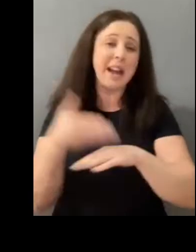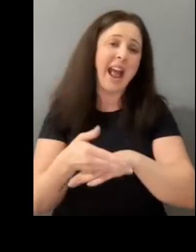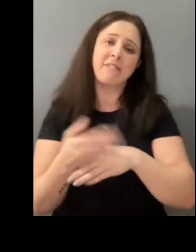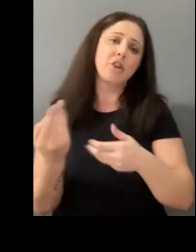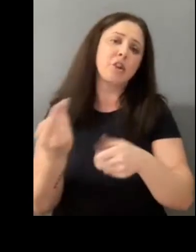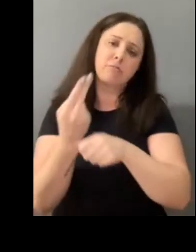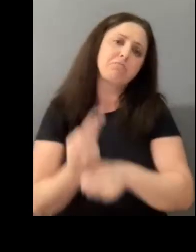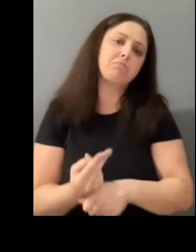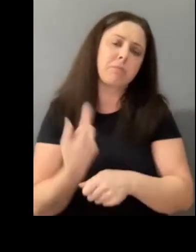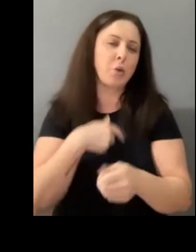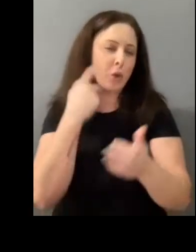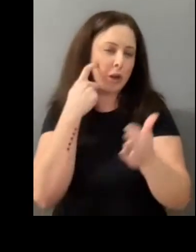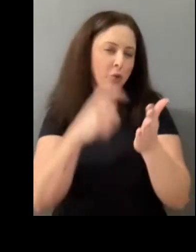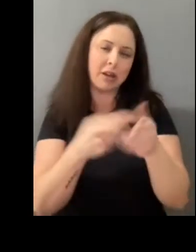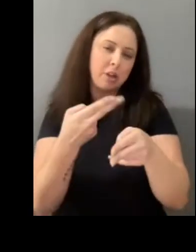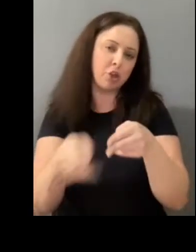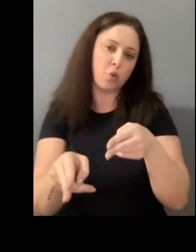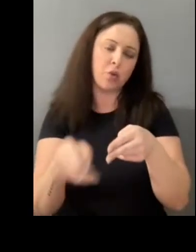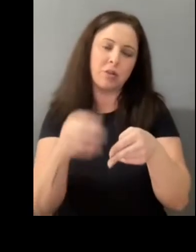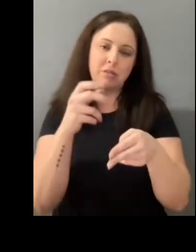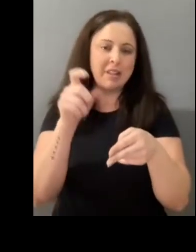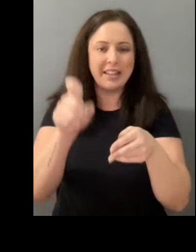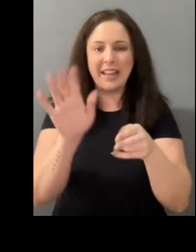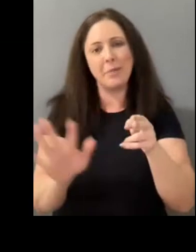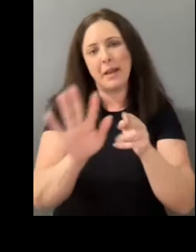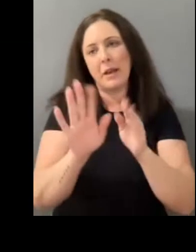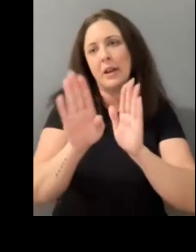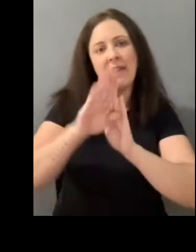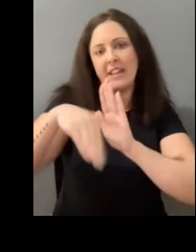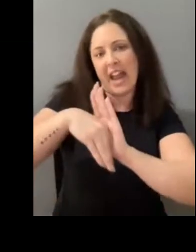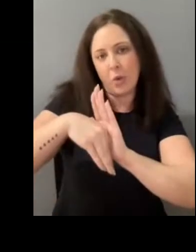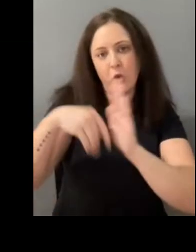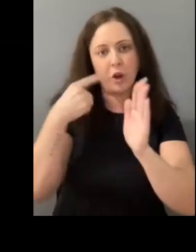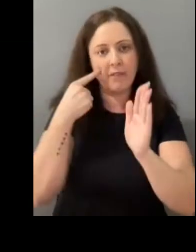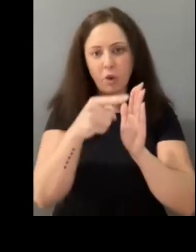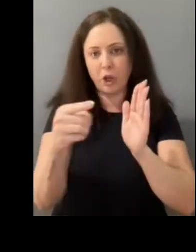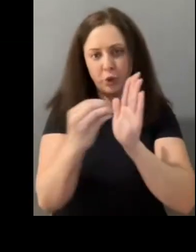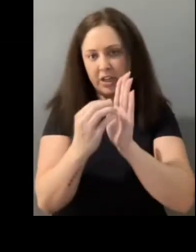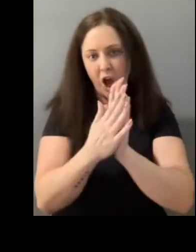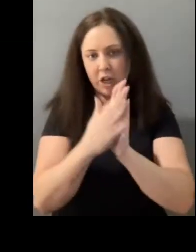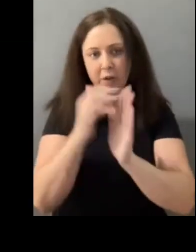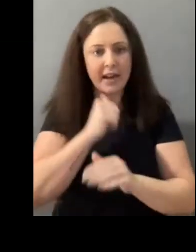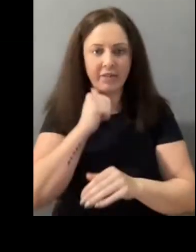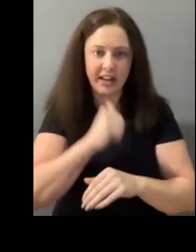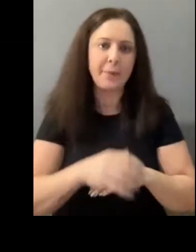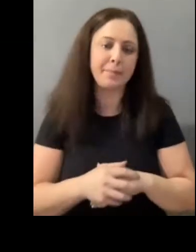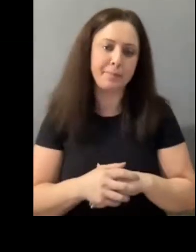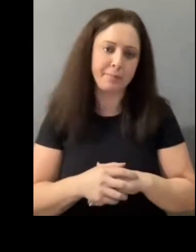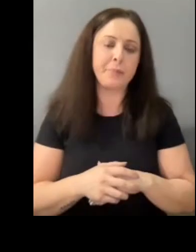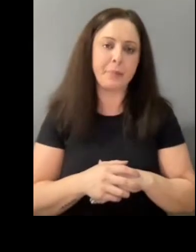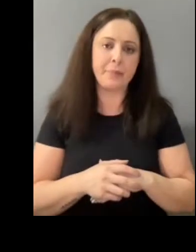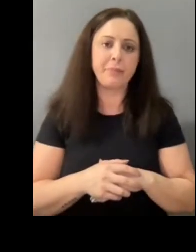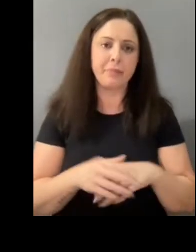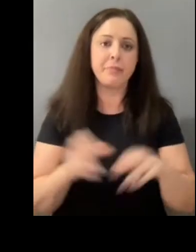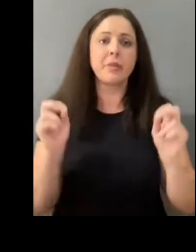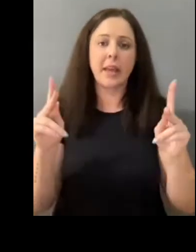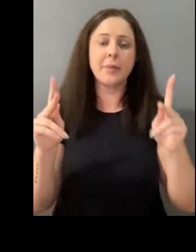we recognize that it shouldn't take more than approximately half an hour to document your activities each day. All